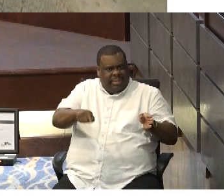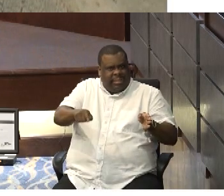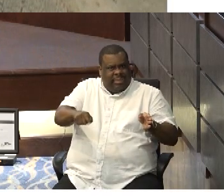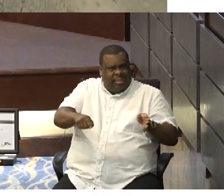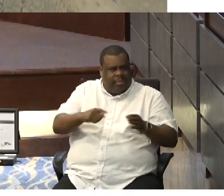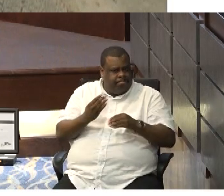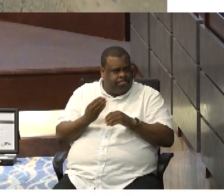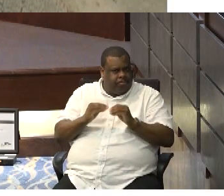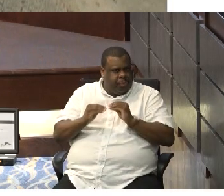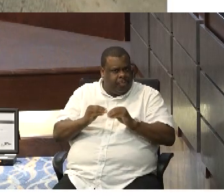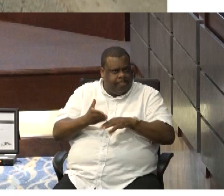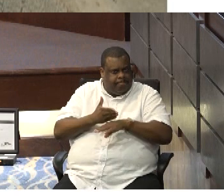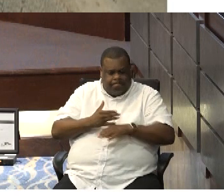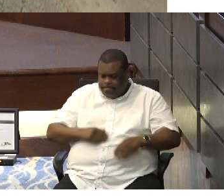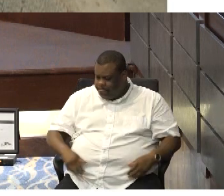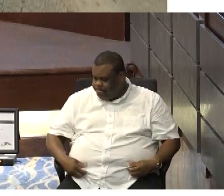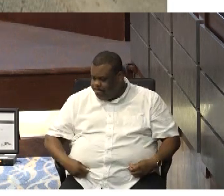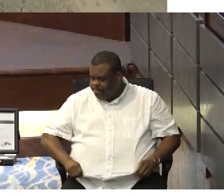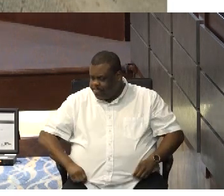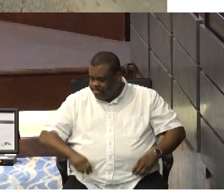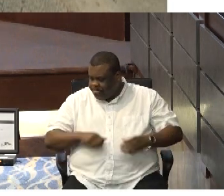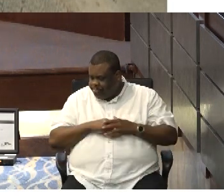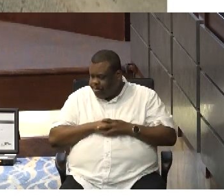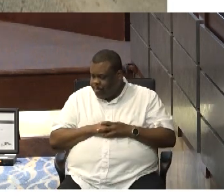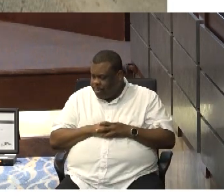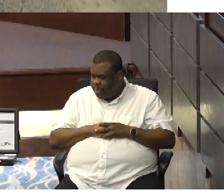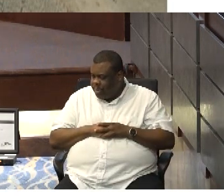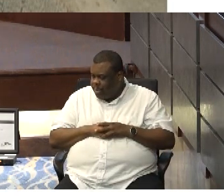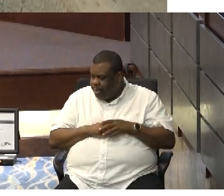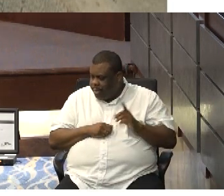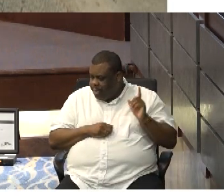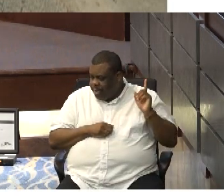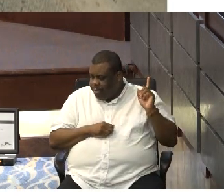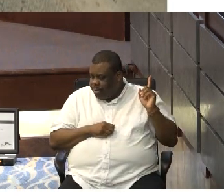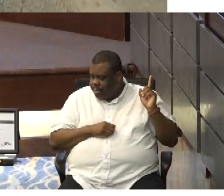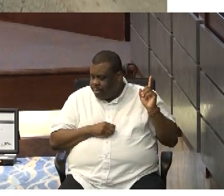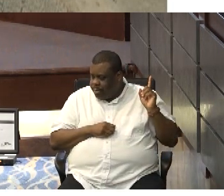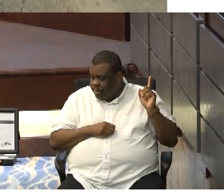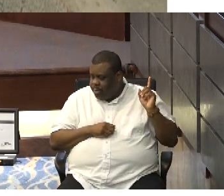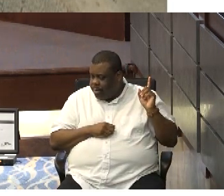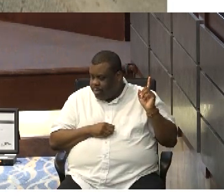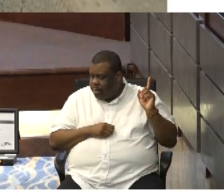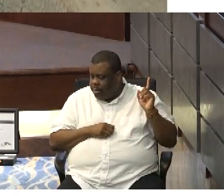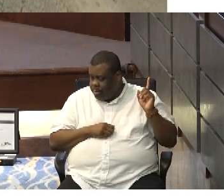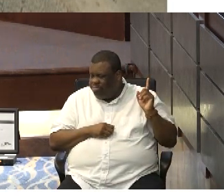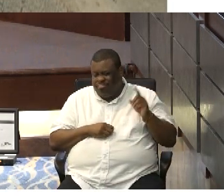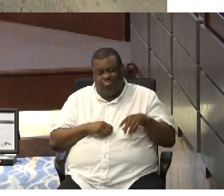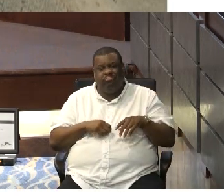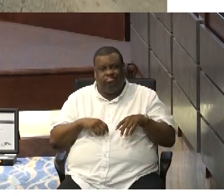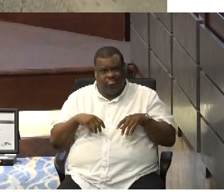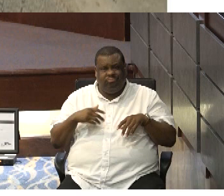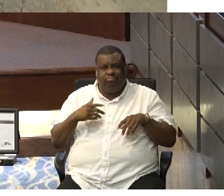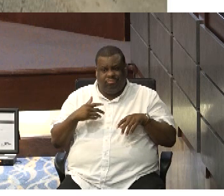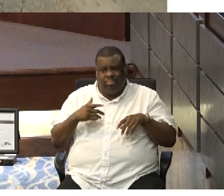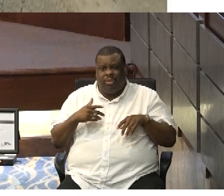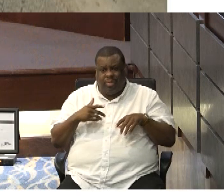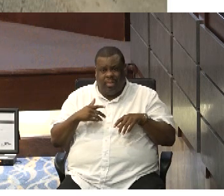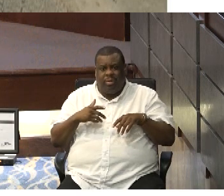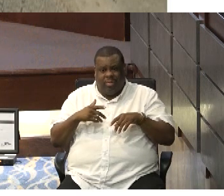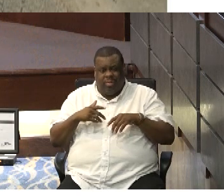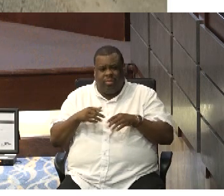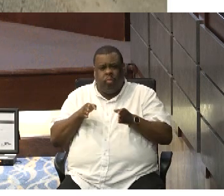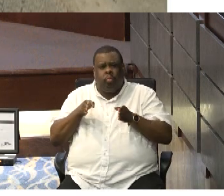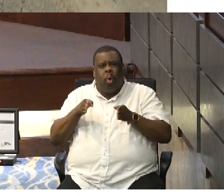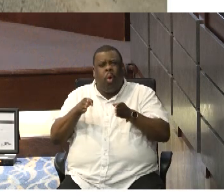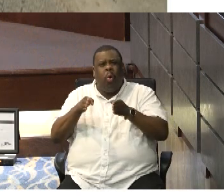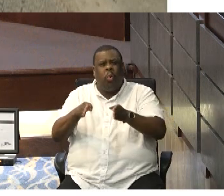We also have an issue with our design standards with roads not living up to a full life cycle. And